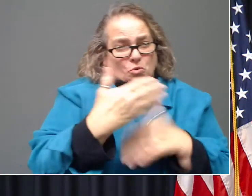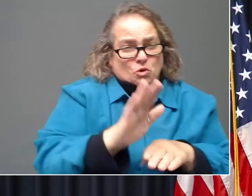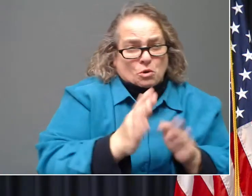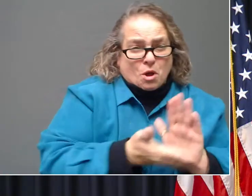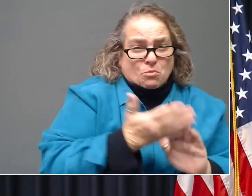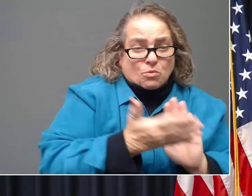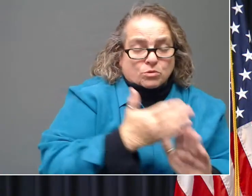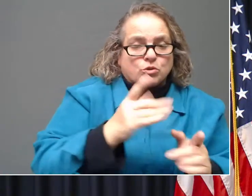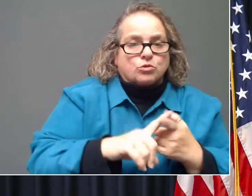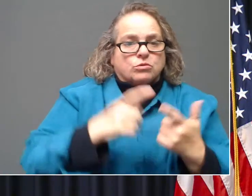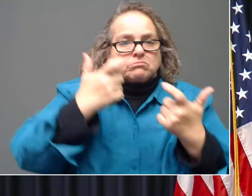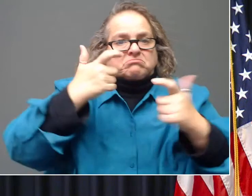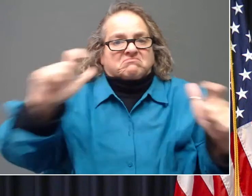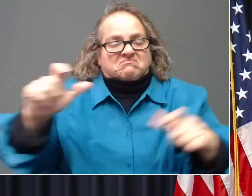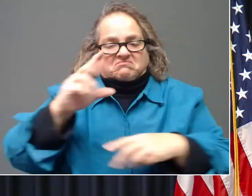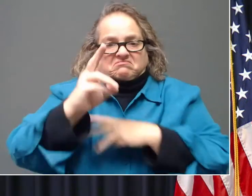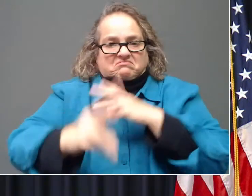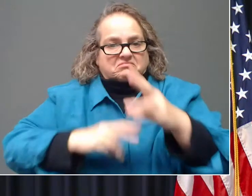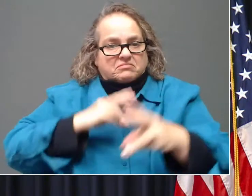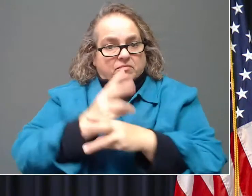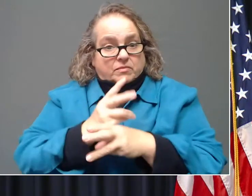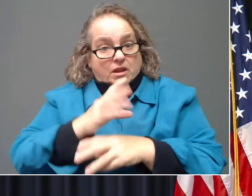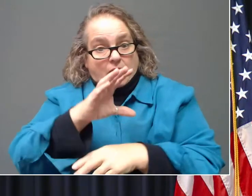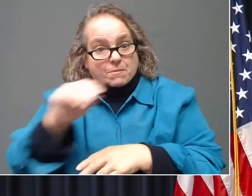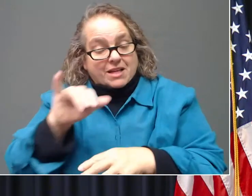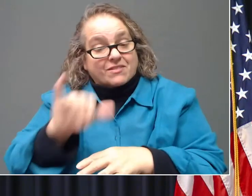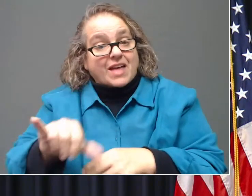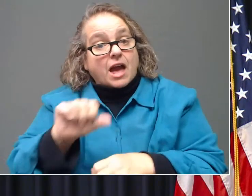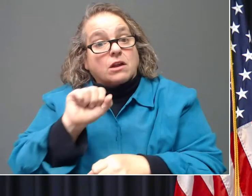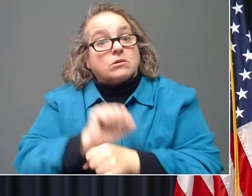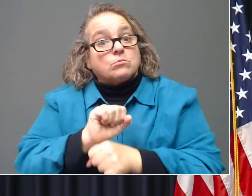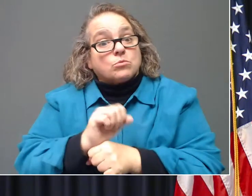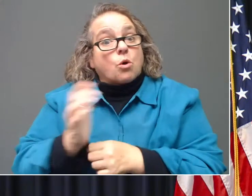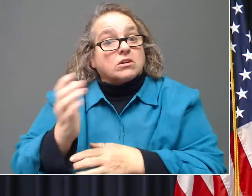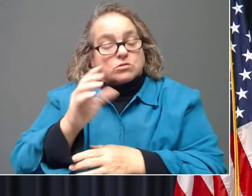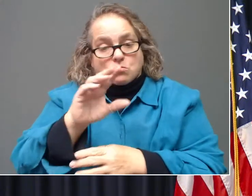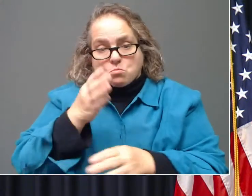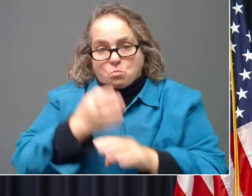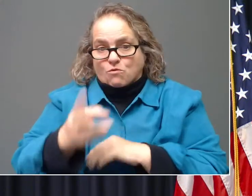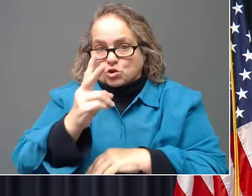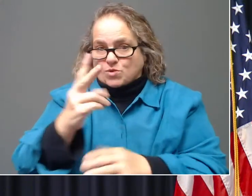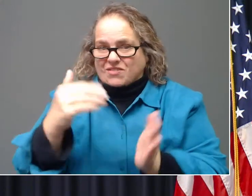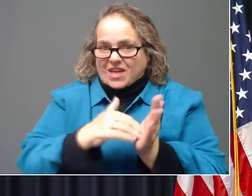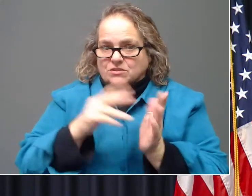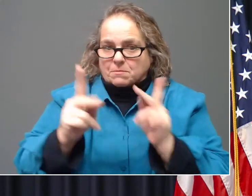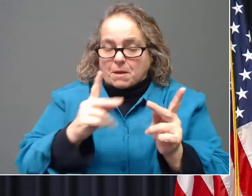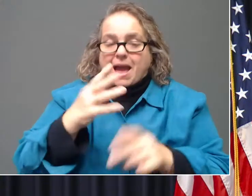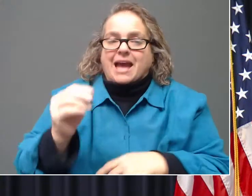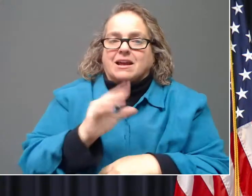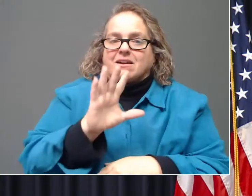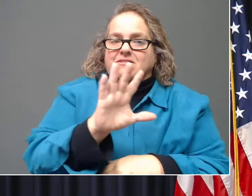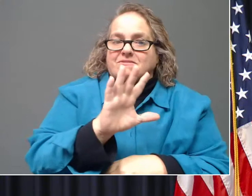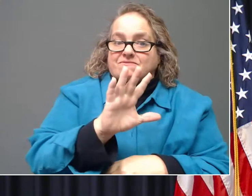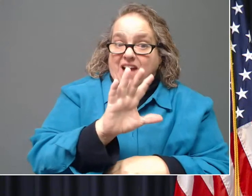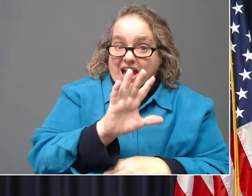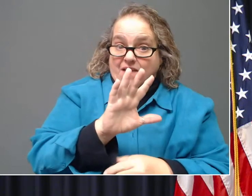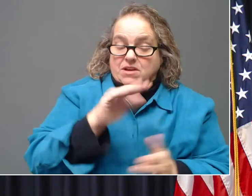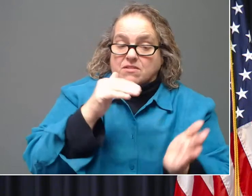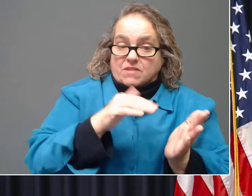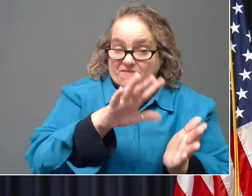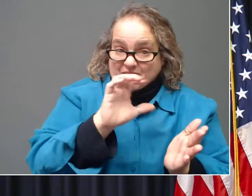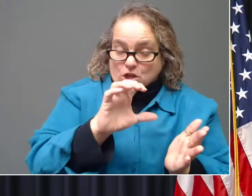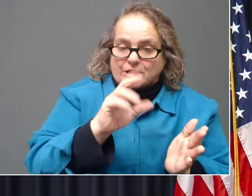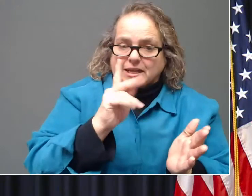than 2,000 people, including more than 500 Kentuckians, and it helps distribute products all over the world.